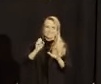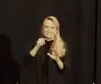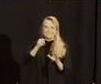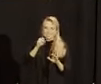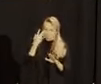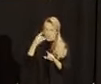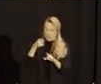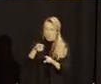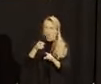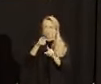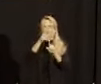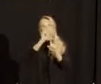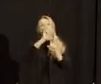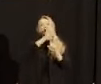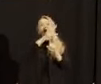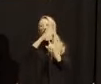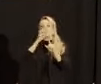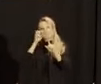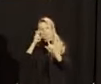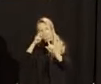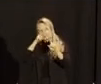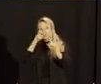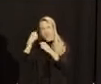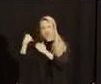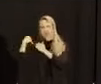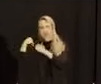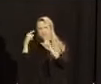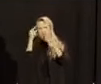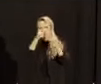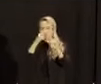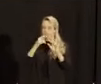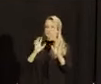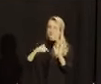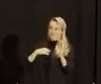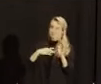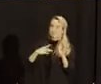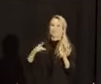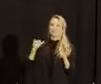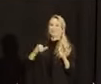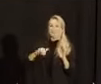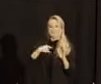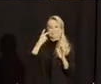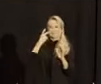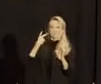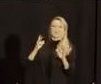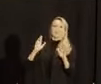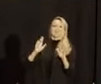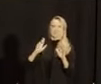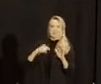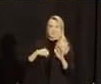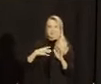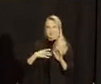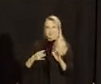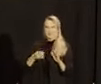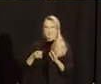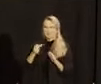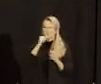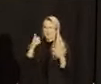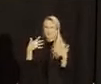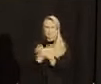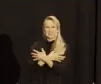held accountable by youth and families. When we get to the Q&A and you're asking us hard questions about what we're